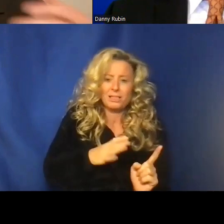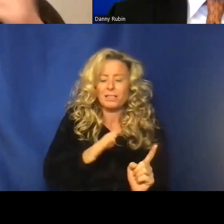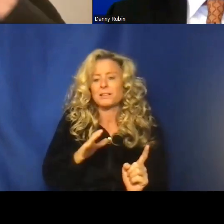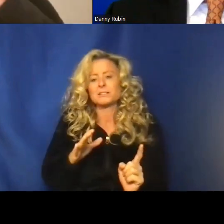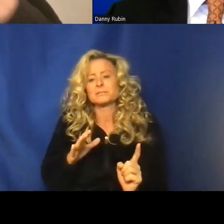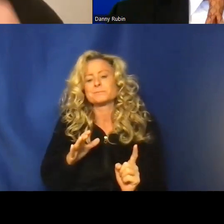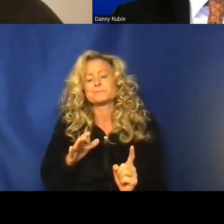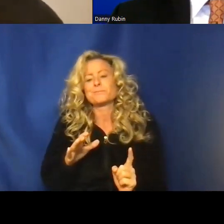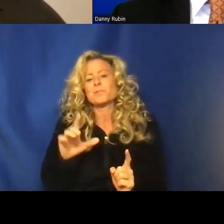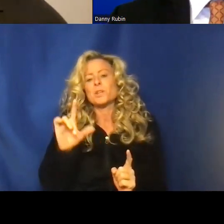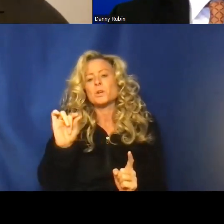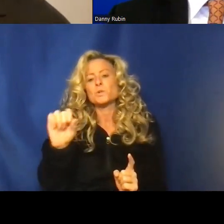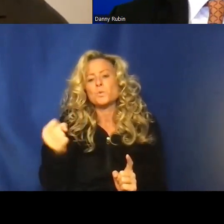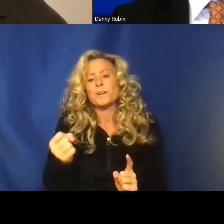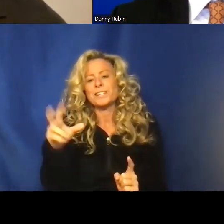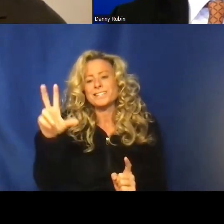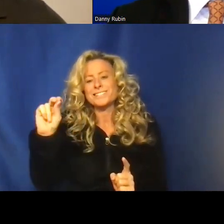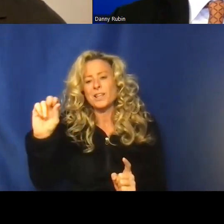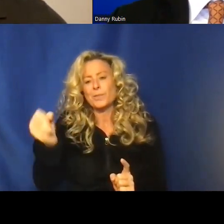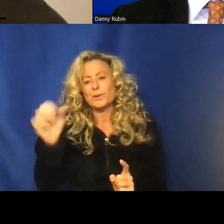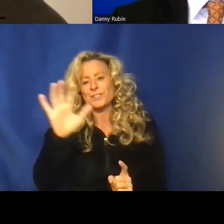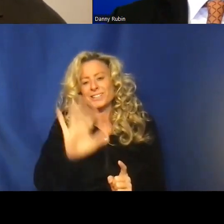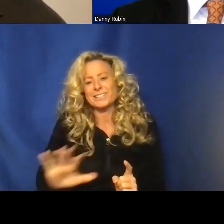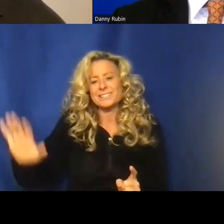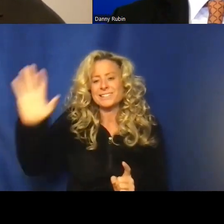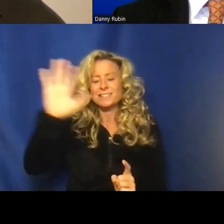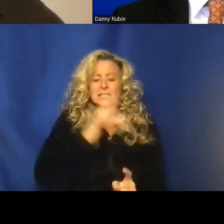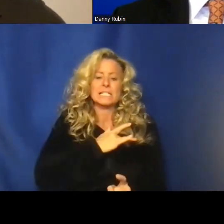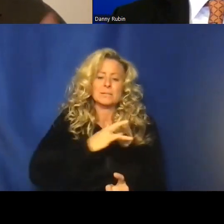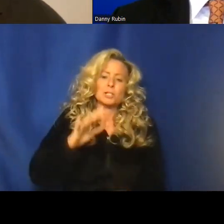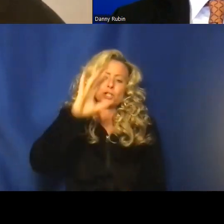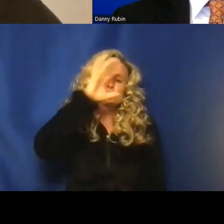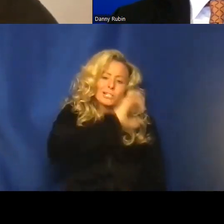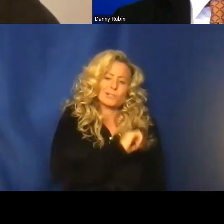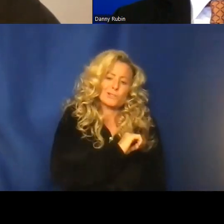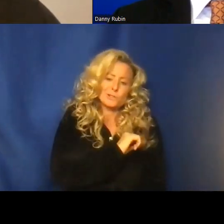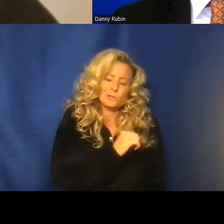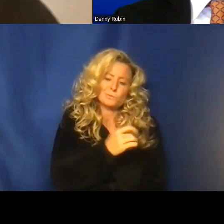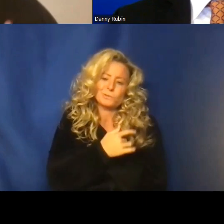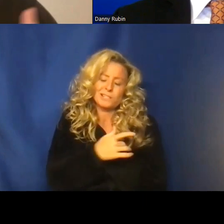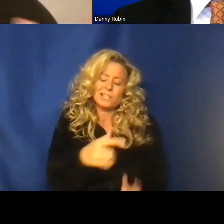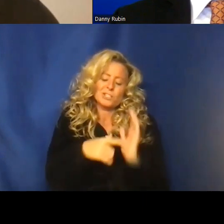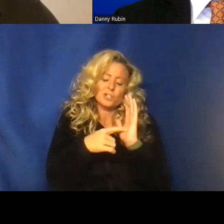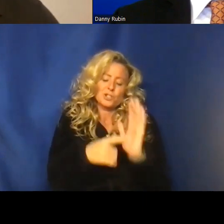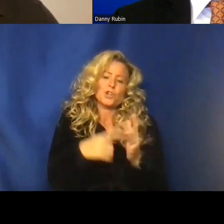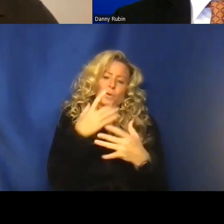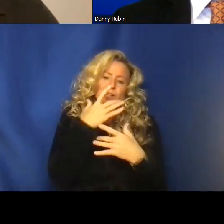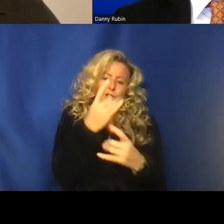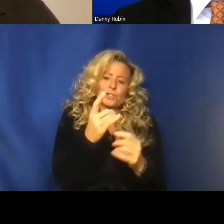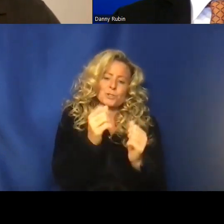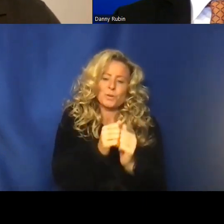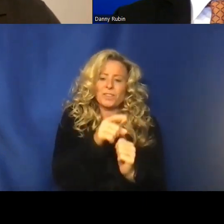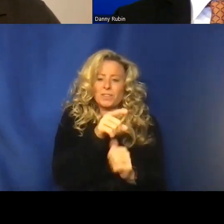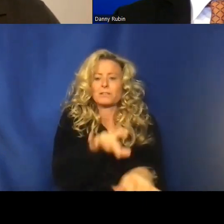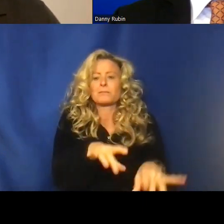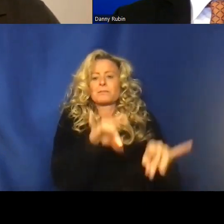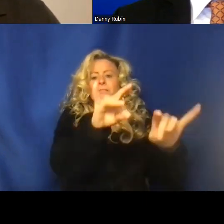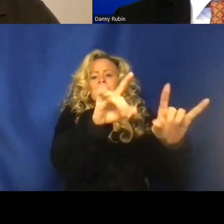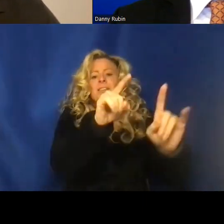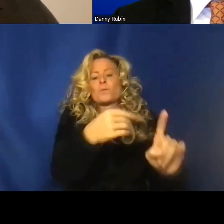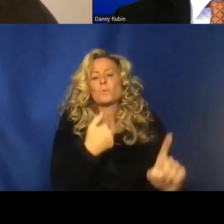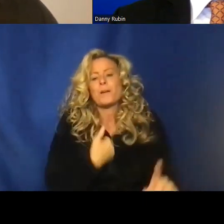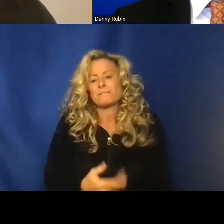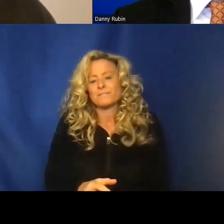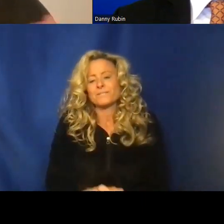20s, early 30s. Right, That's who you're going to assume is going to show interest in early adopter of what we have.